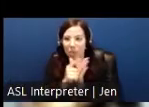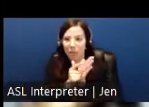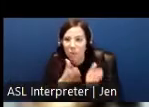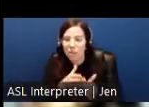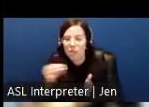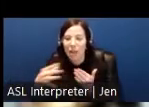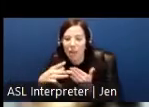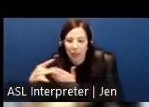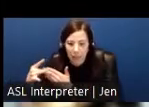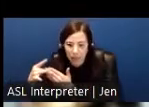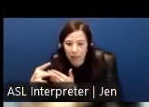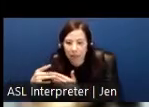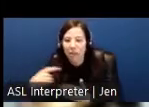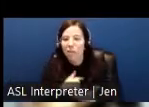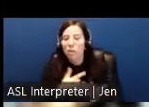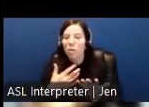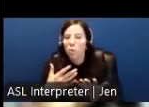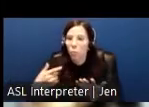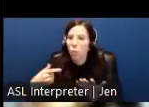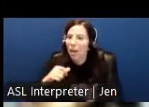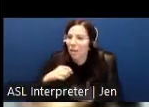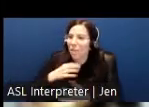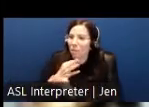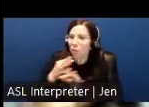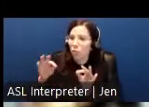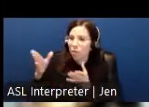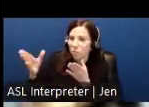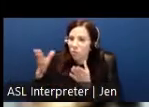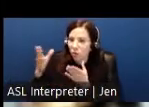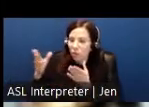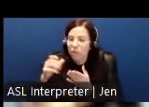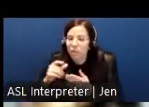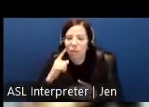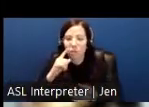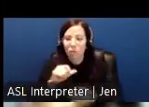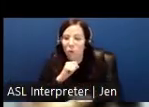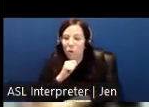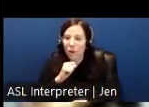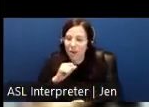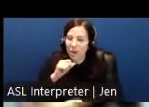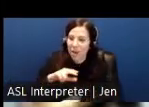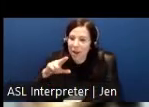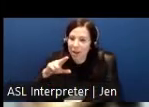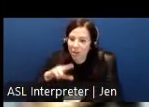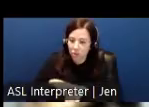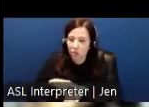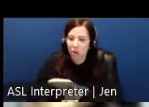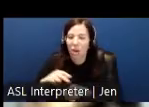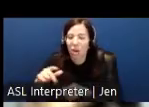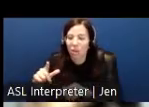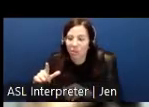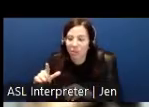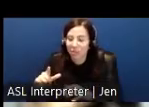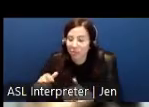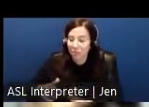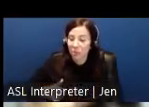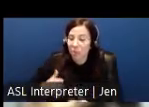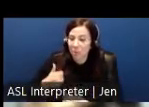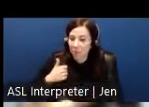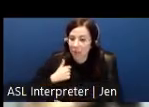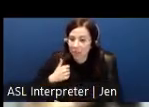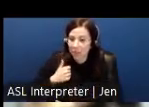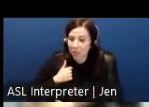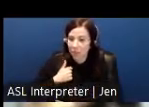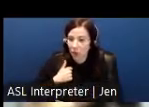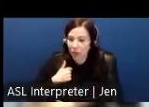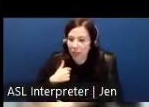in representing military-connected sexual assault survivors, both in the military justice system and occasionally in